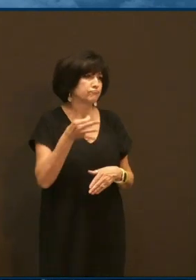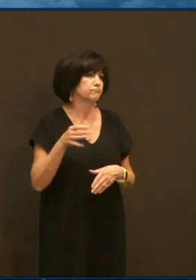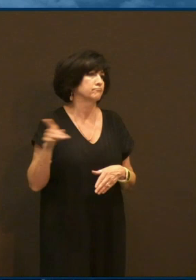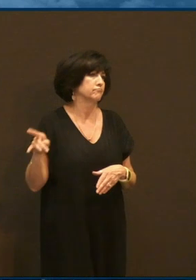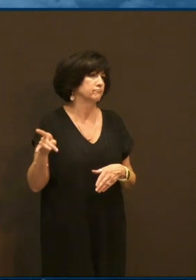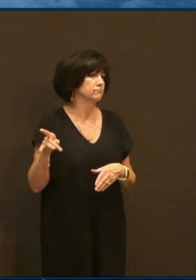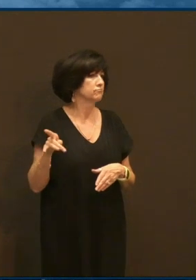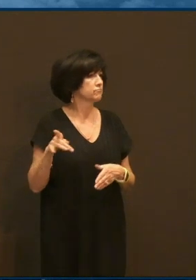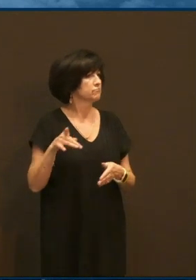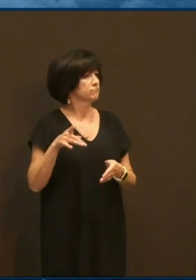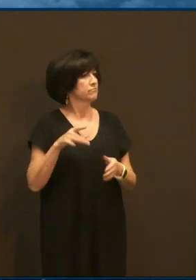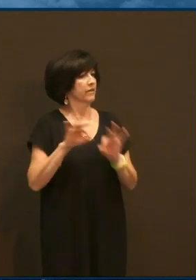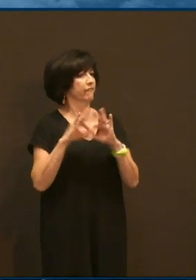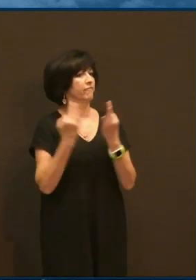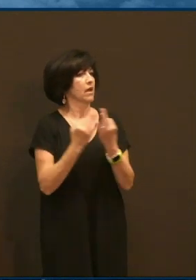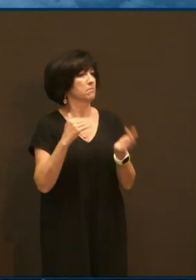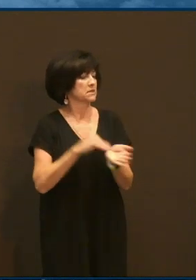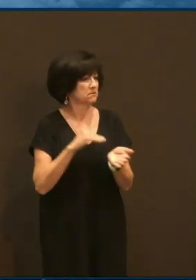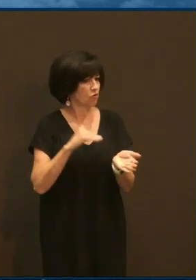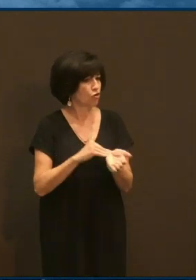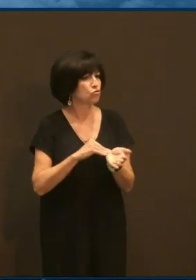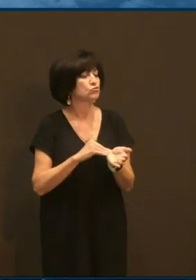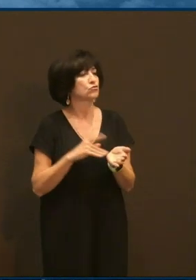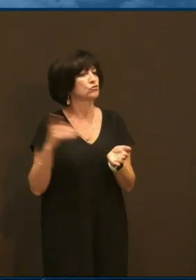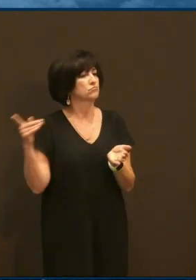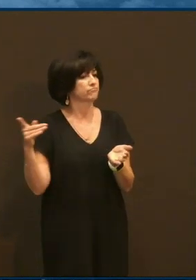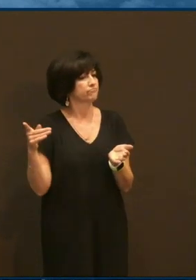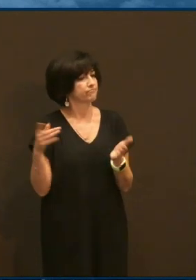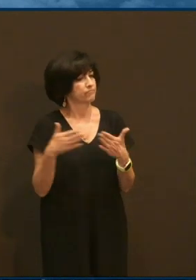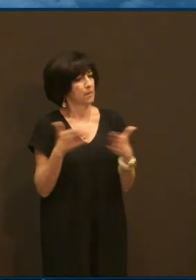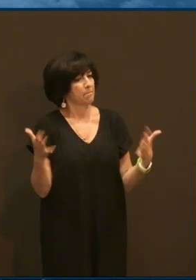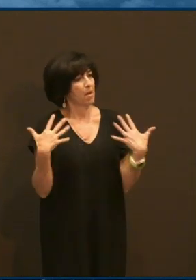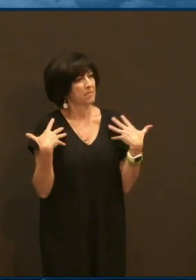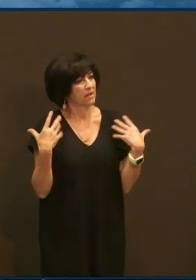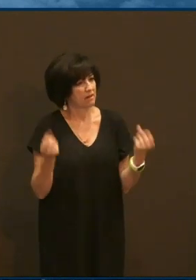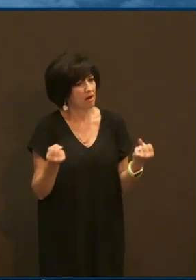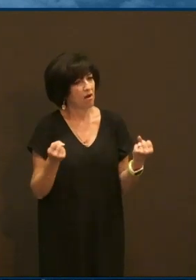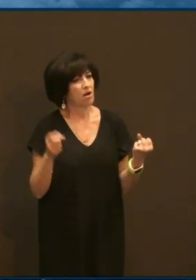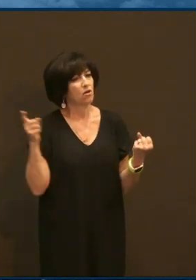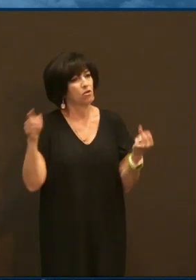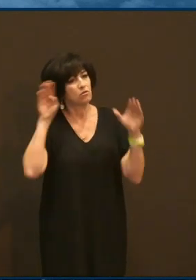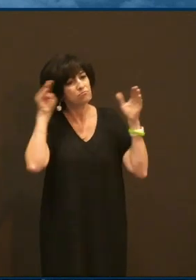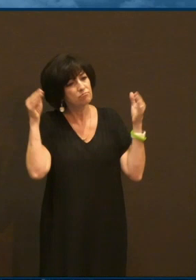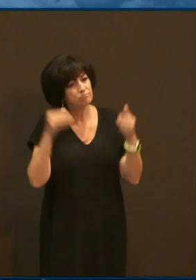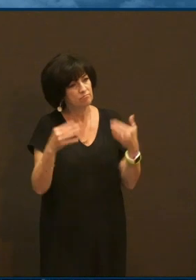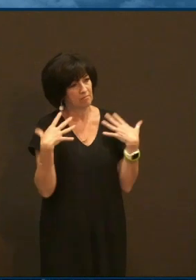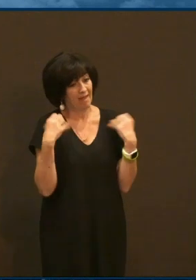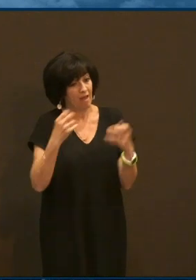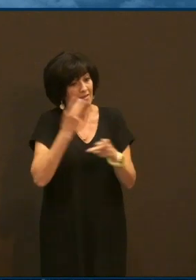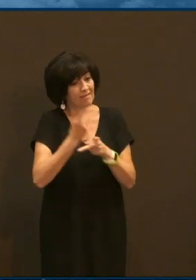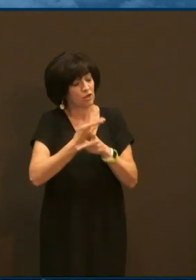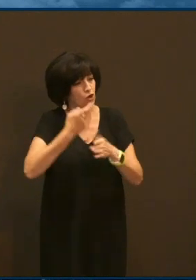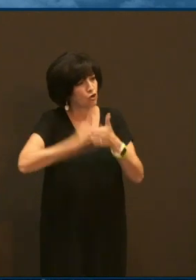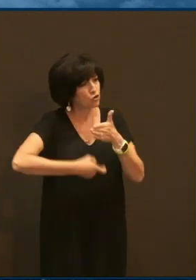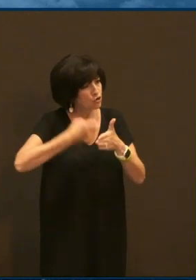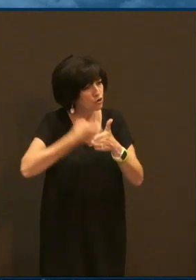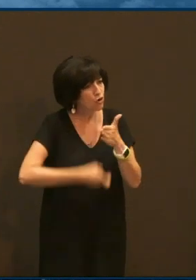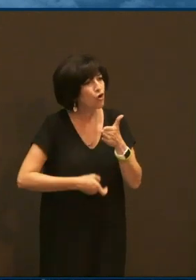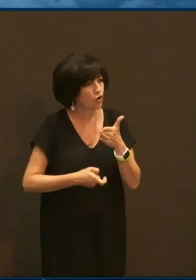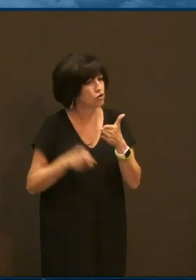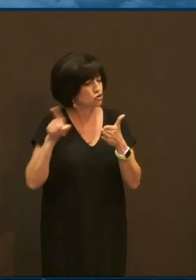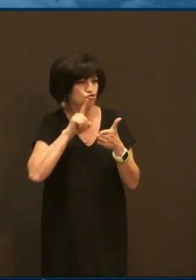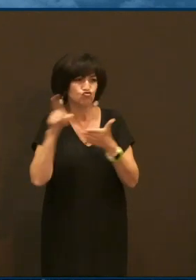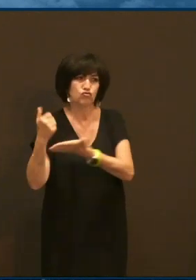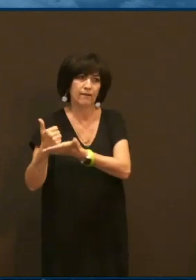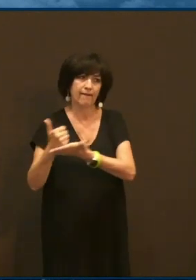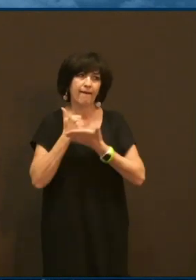in population health, all her focus on healthcare costs, and really helped us kind of move